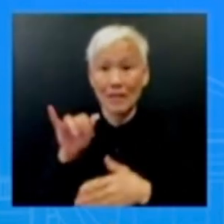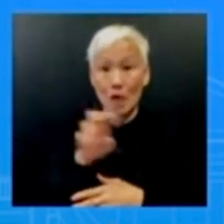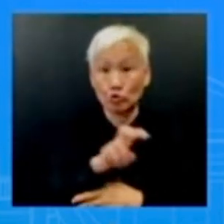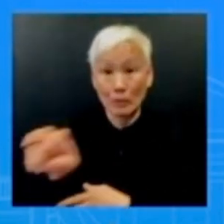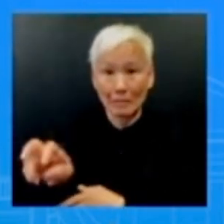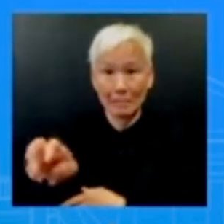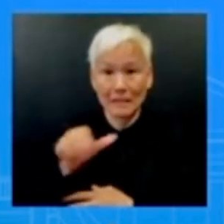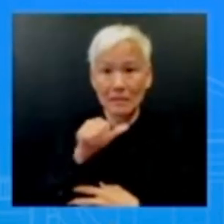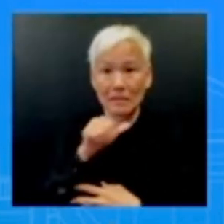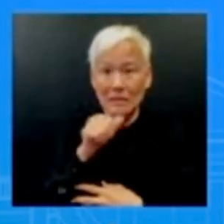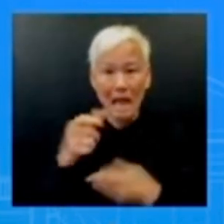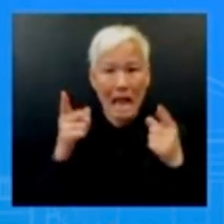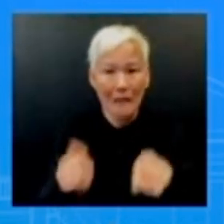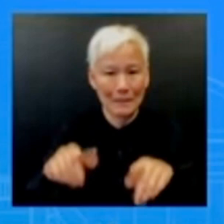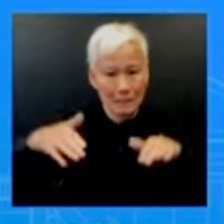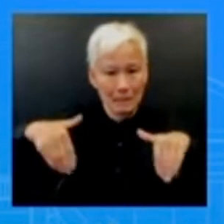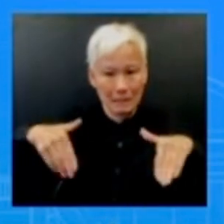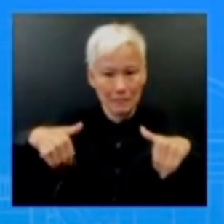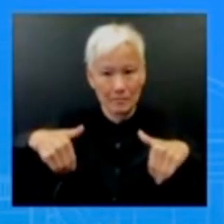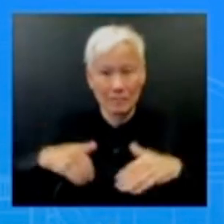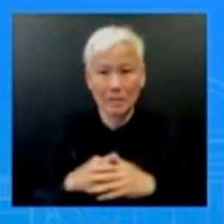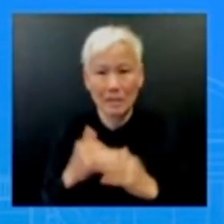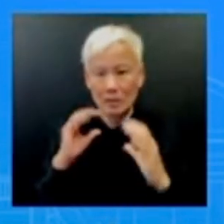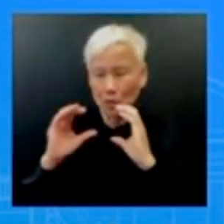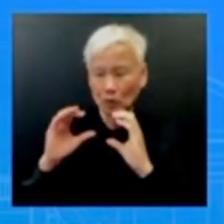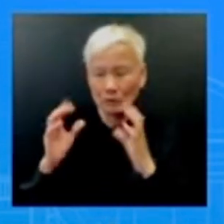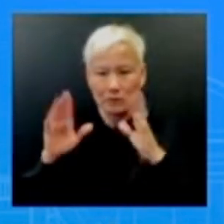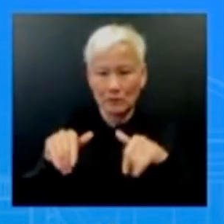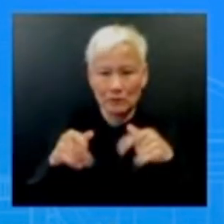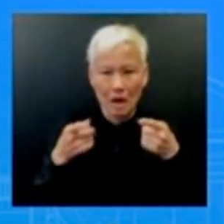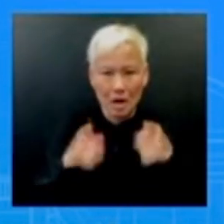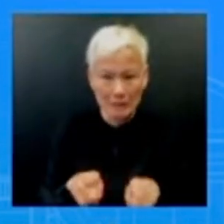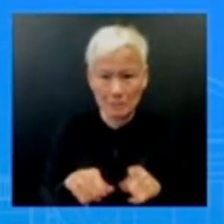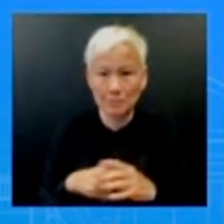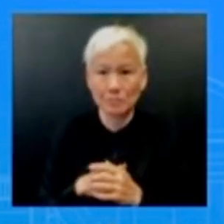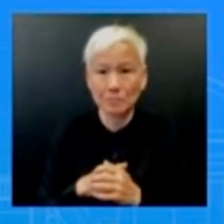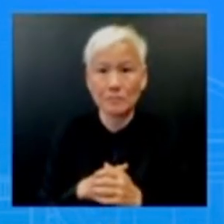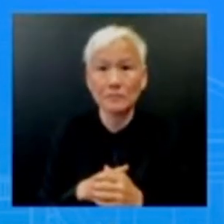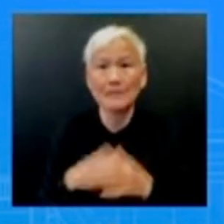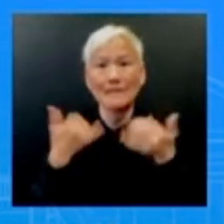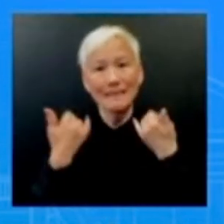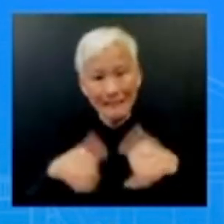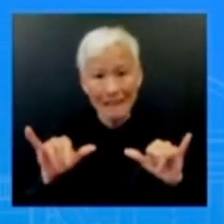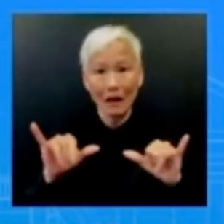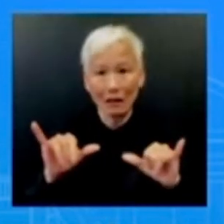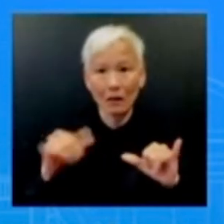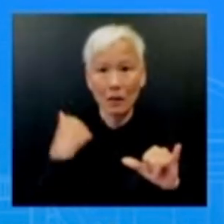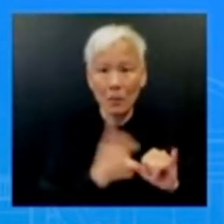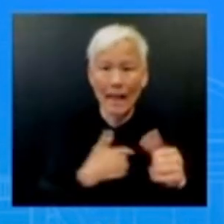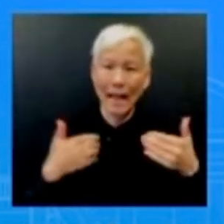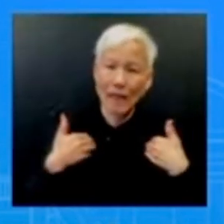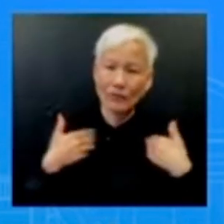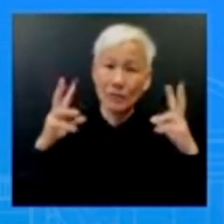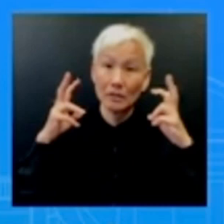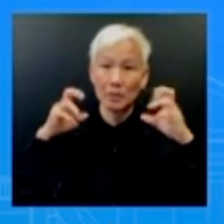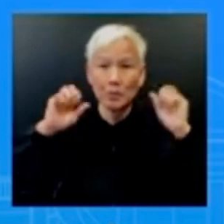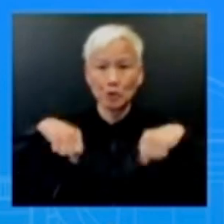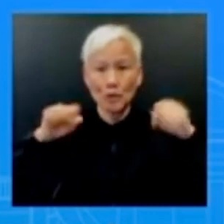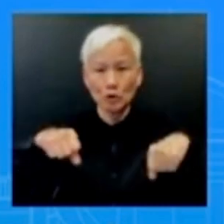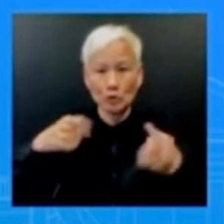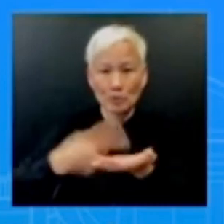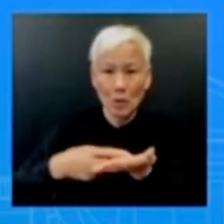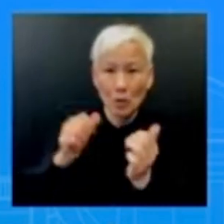are still not open. But look, through diplomatic channels, we still have the ability to speak with the Chinese, and we are. As I said, we're